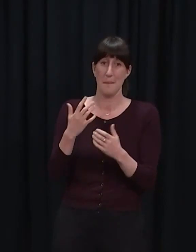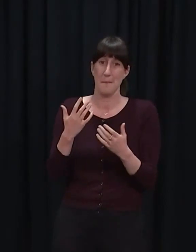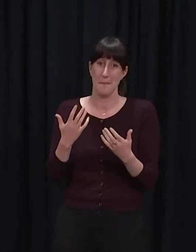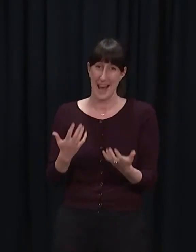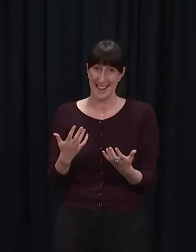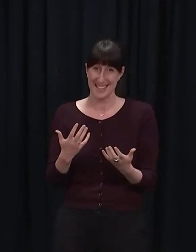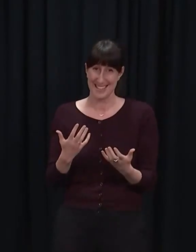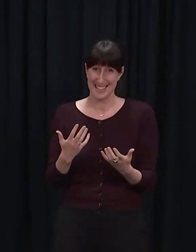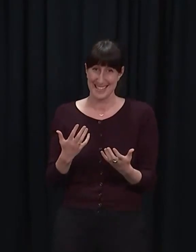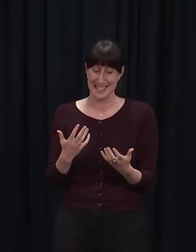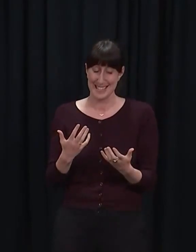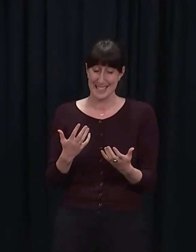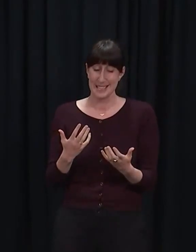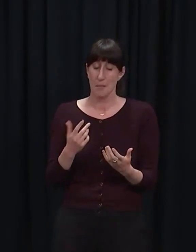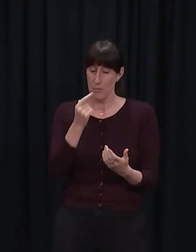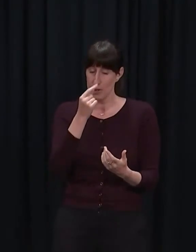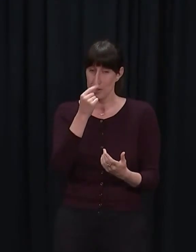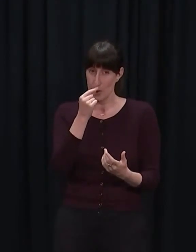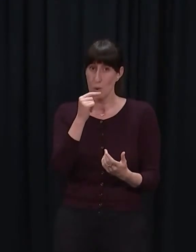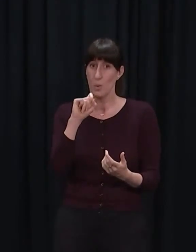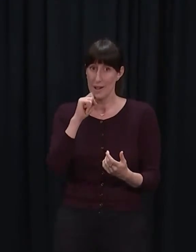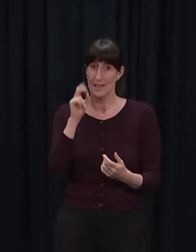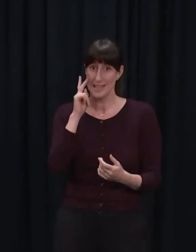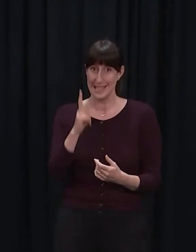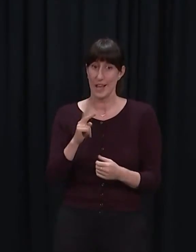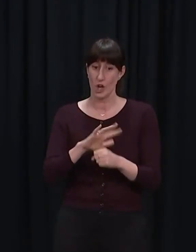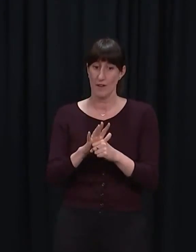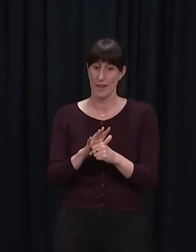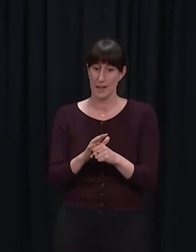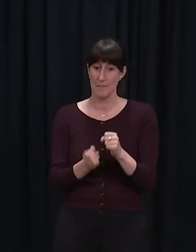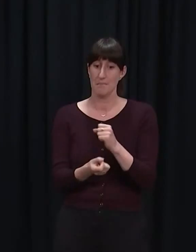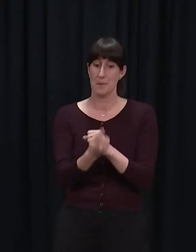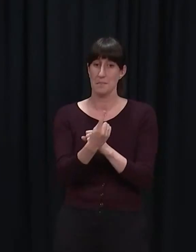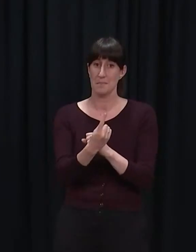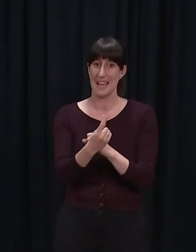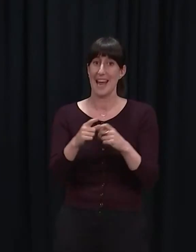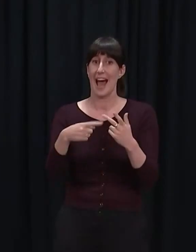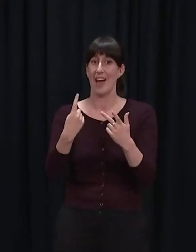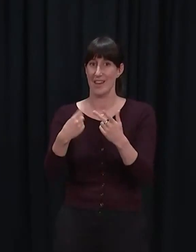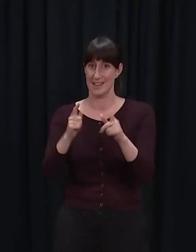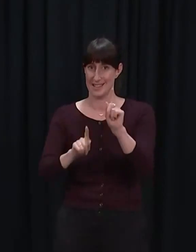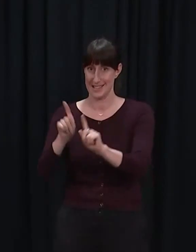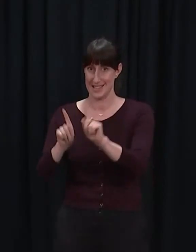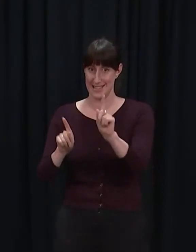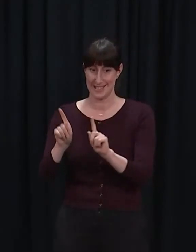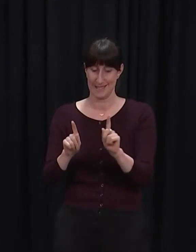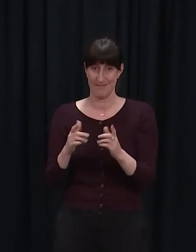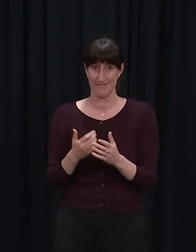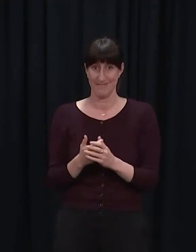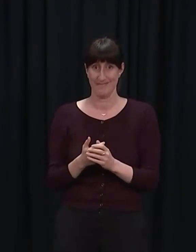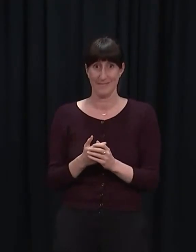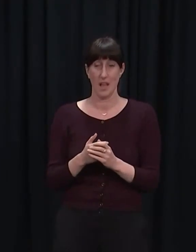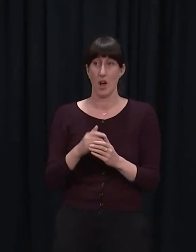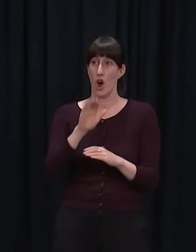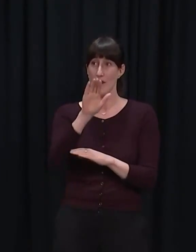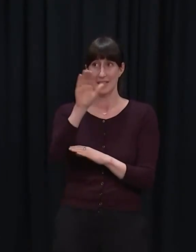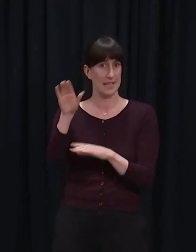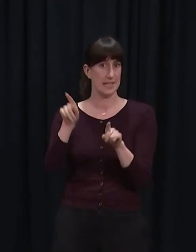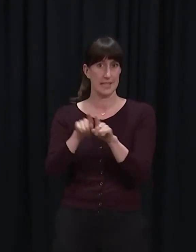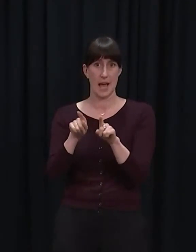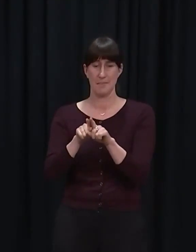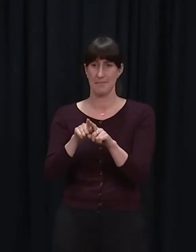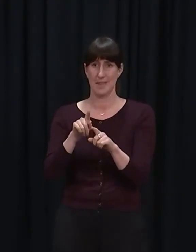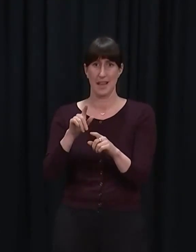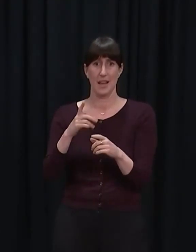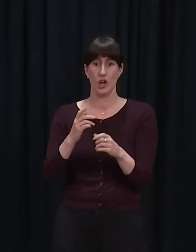of Auckland. No country has been able to stamp out Delta once it's taken hold, and that's likely to be the same